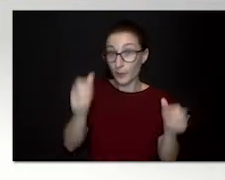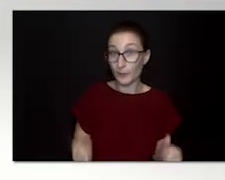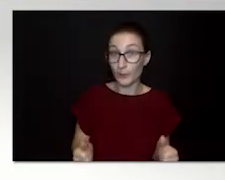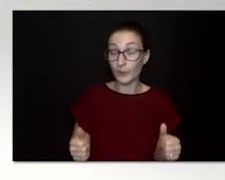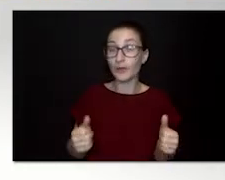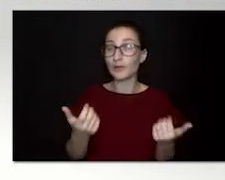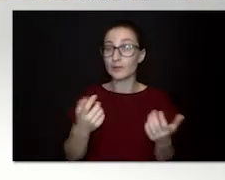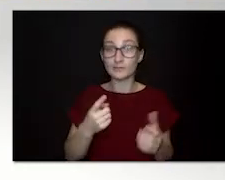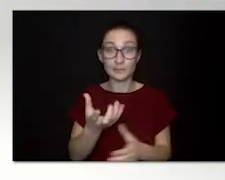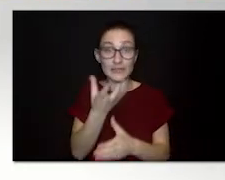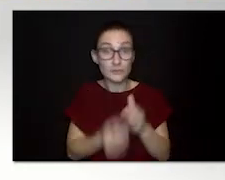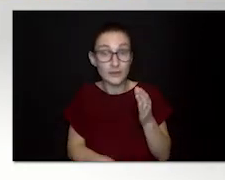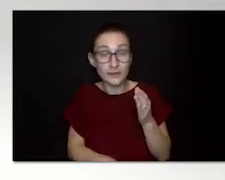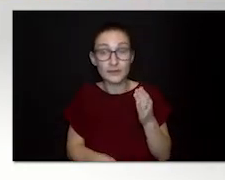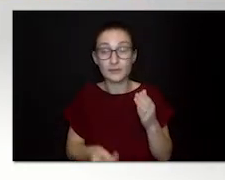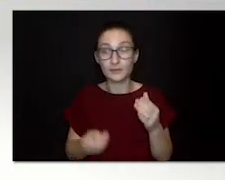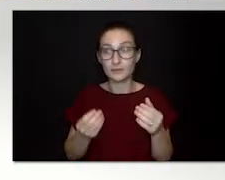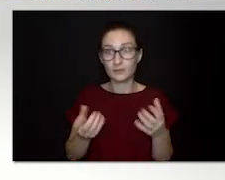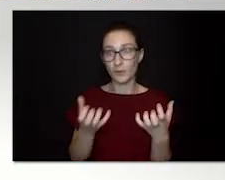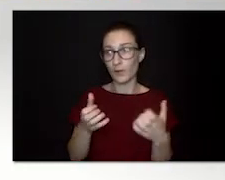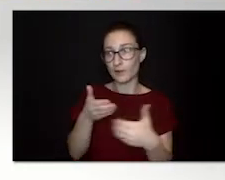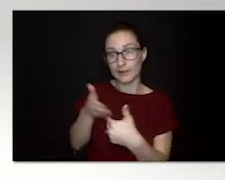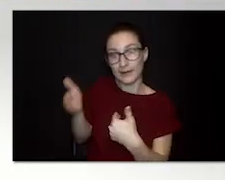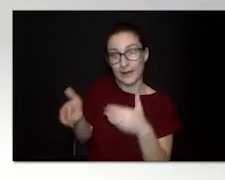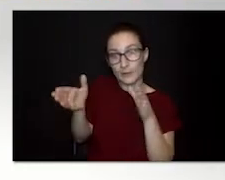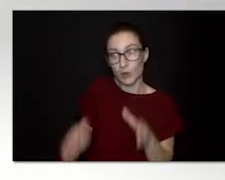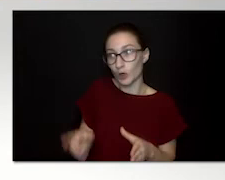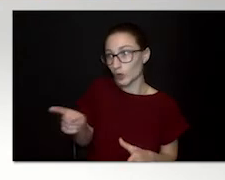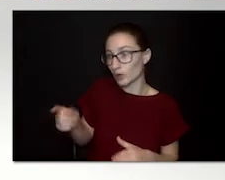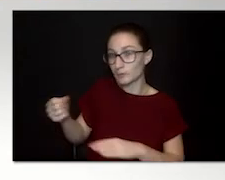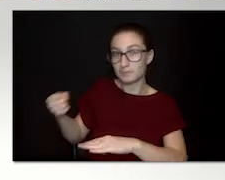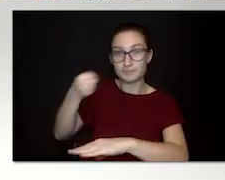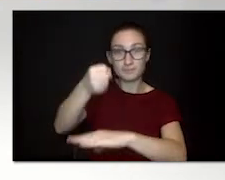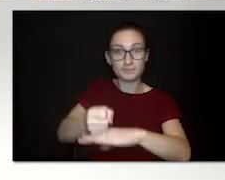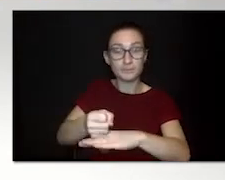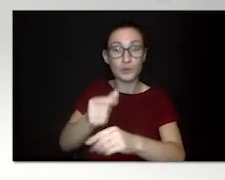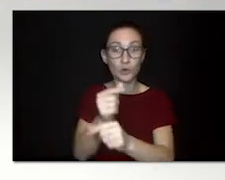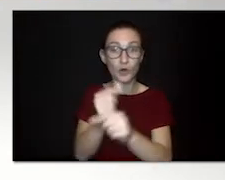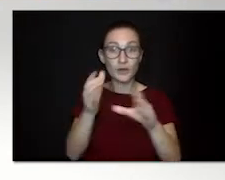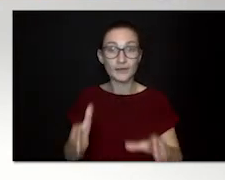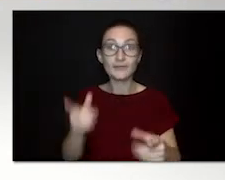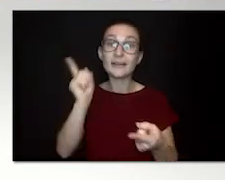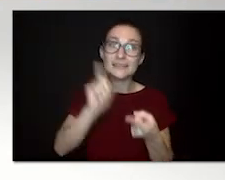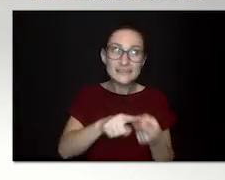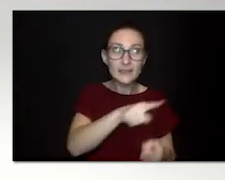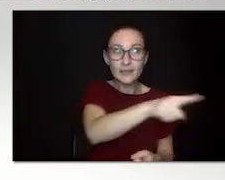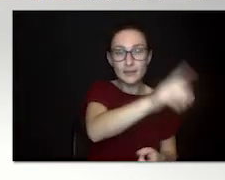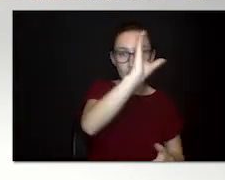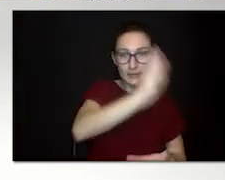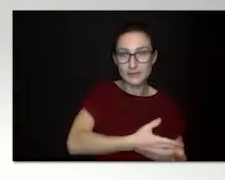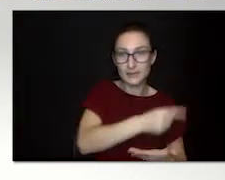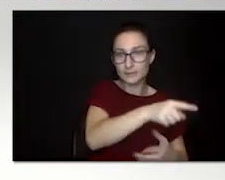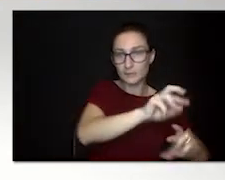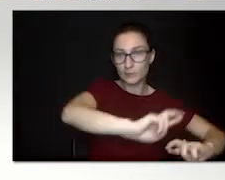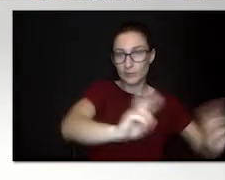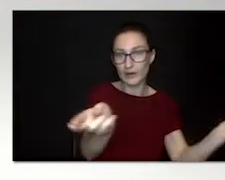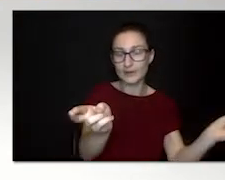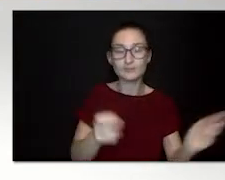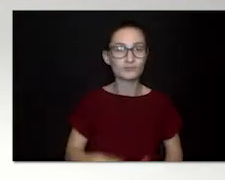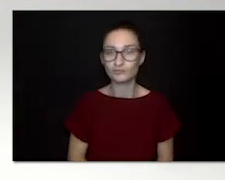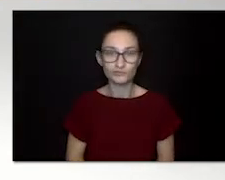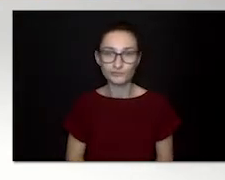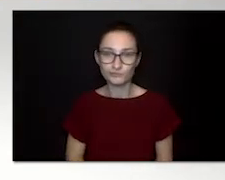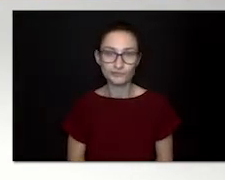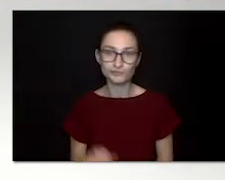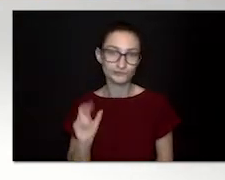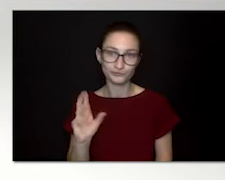incapacitated or passed away, I want to appoint our neighbor, Michelle, to be guardian, but only until my son is ready.